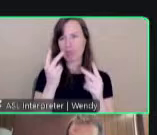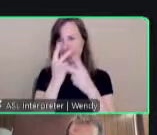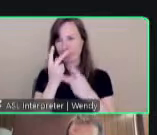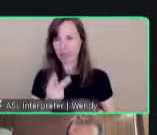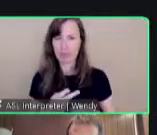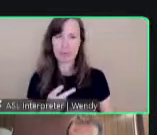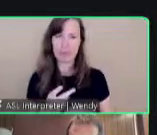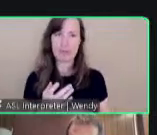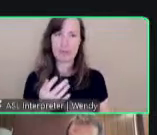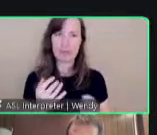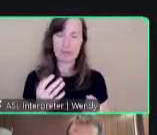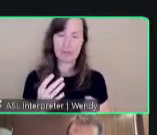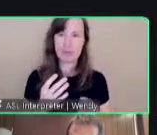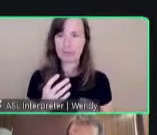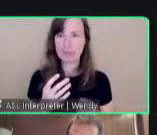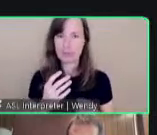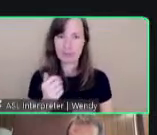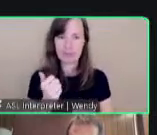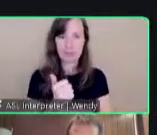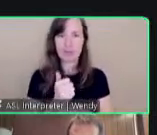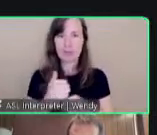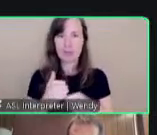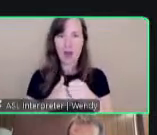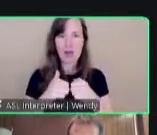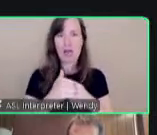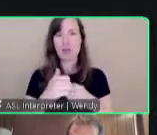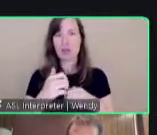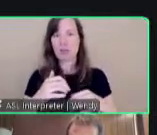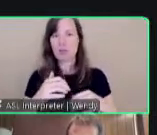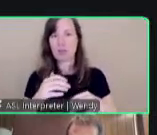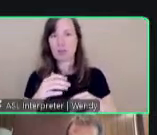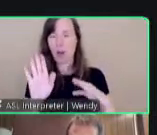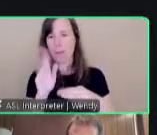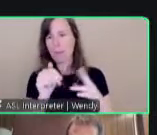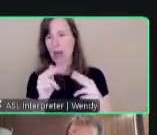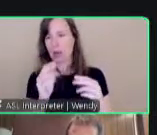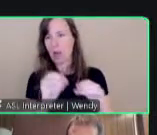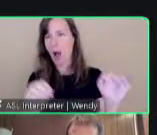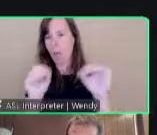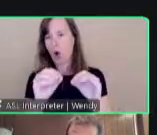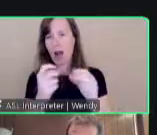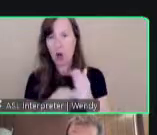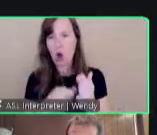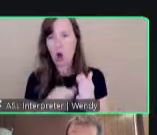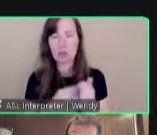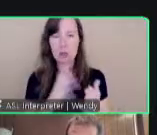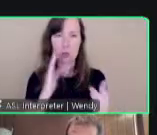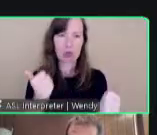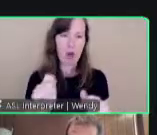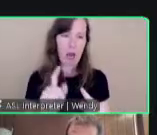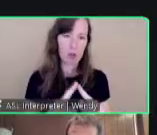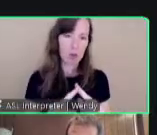With respect to utilities and other costs, we're going to try to quantify that over time.